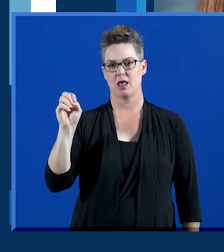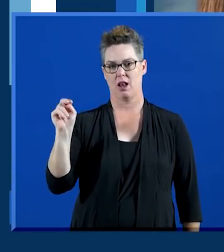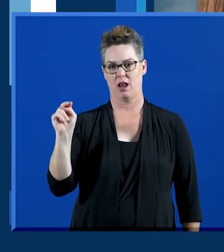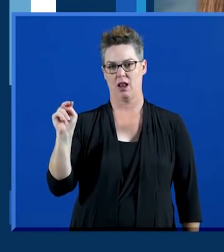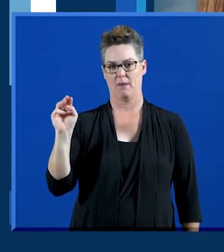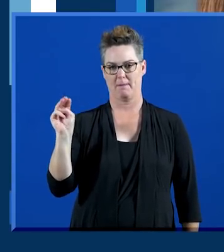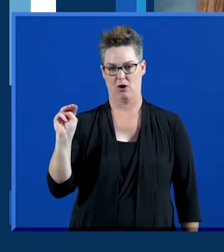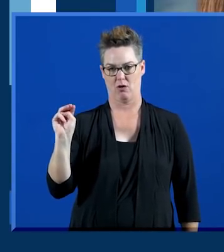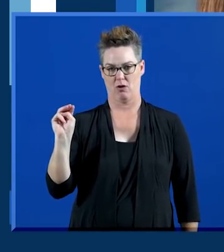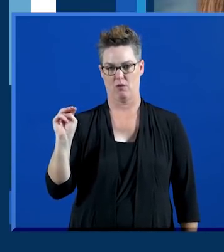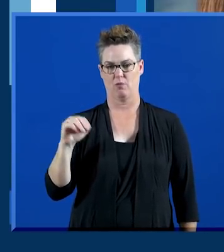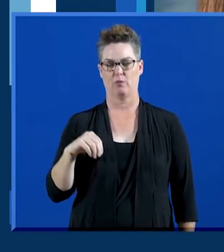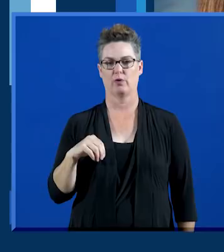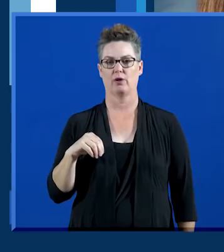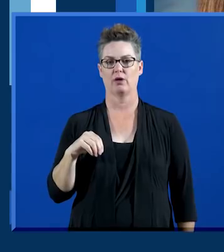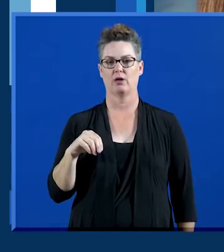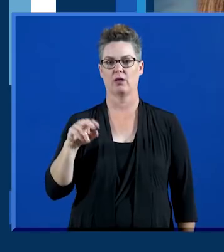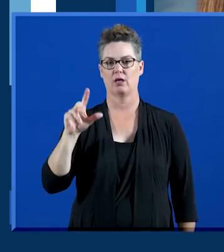Brennan Morrow.